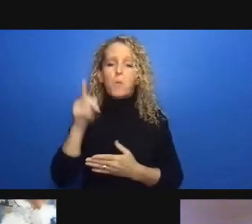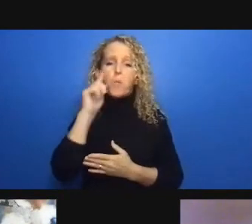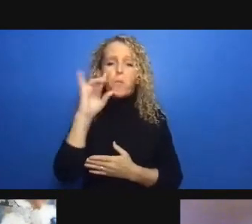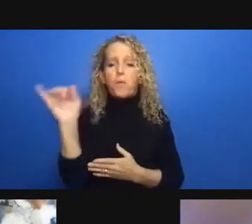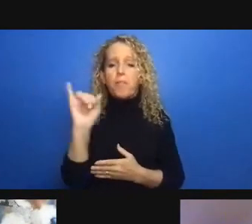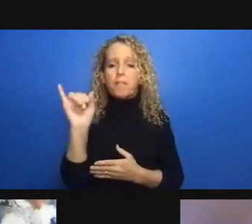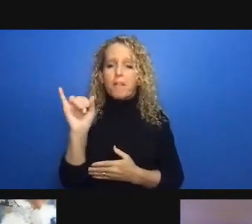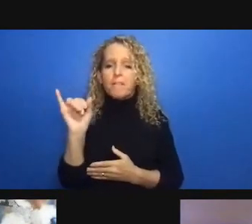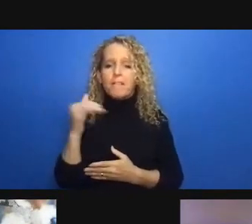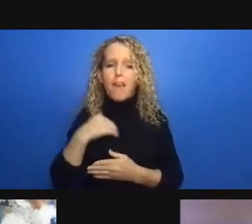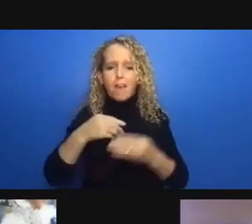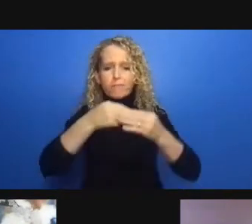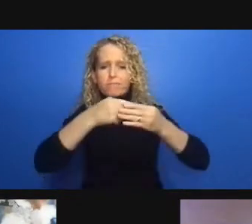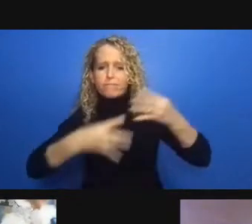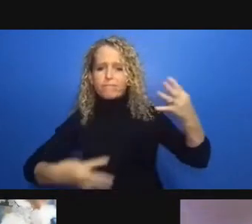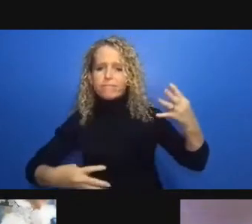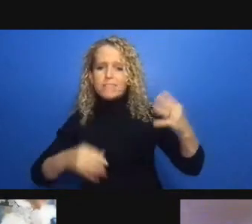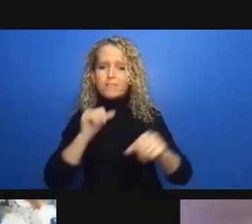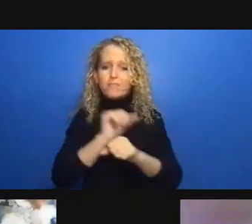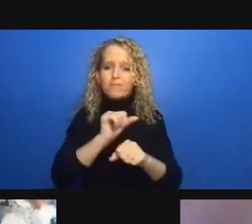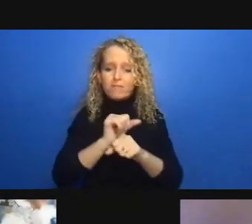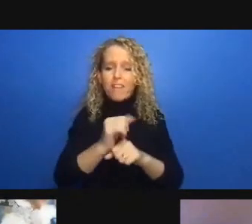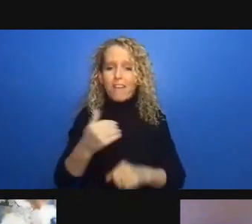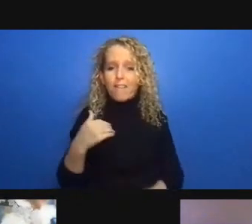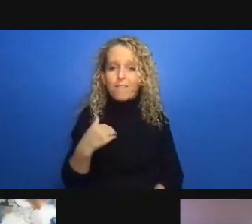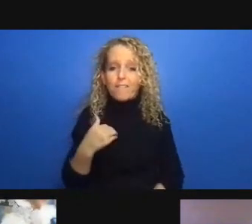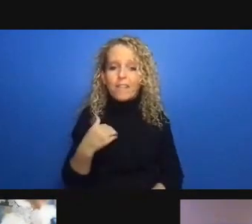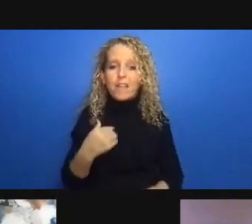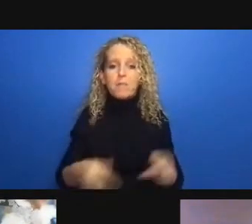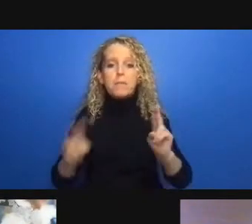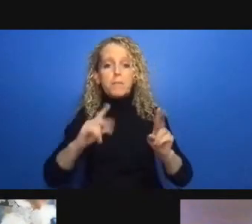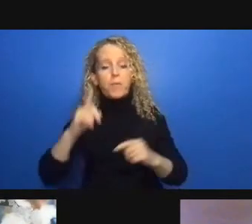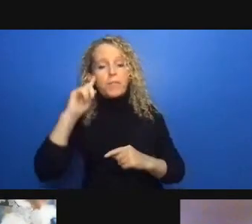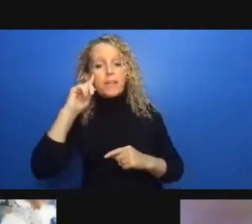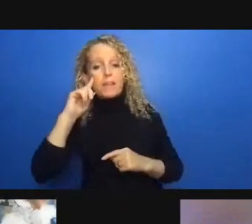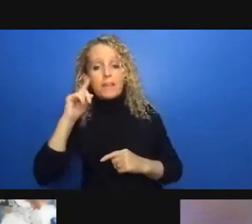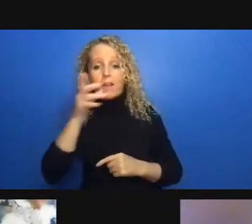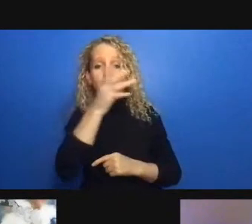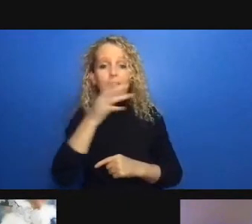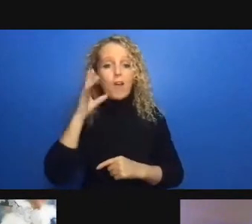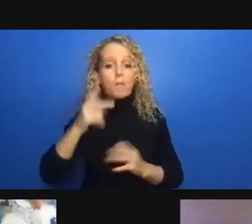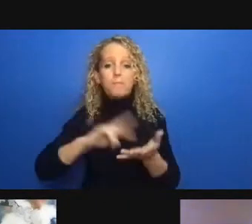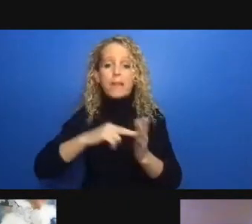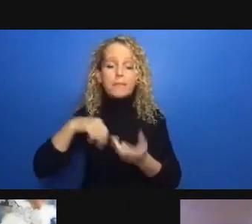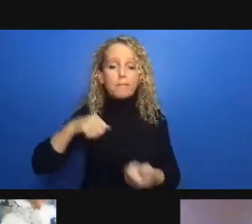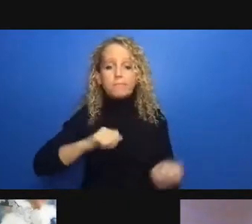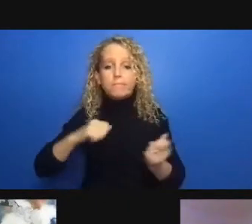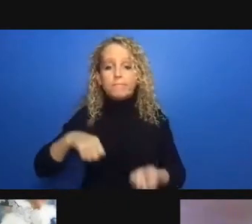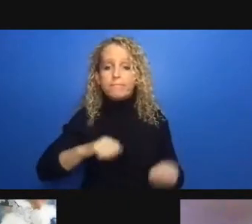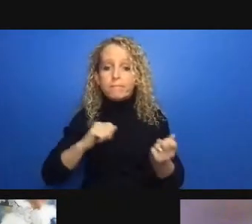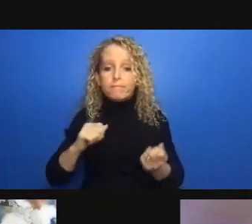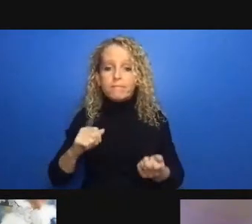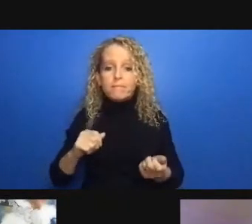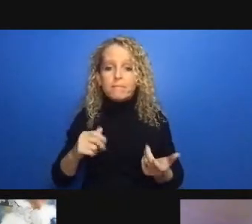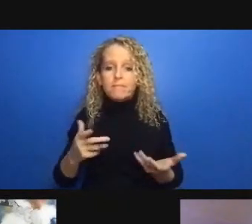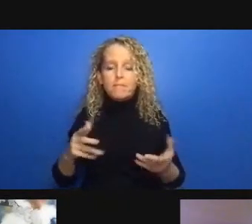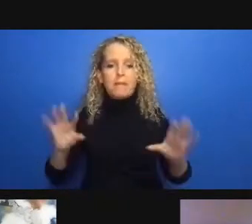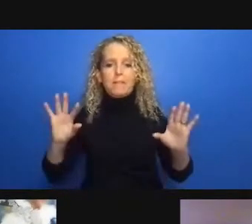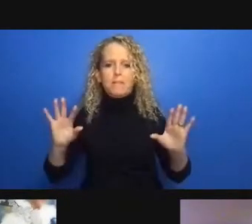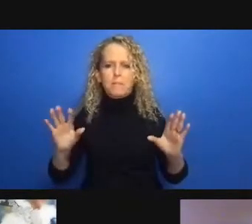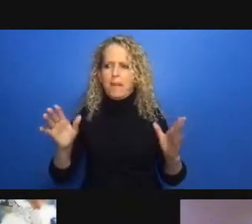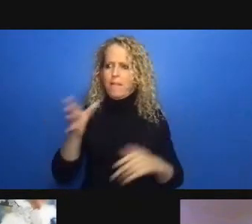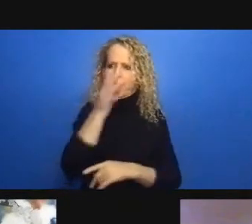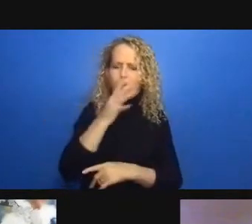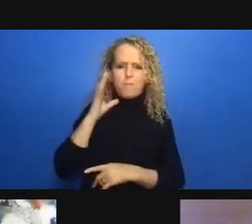this past summer, and people thinking, you know, farming is a pitchfork, but our farmers, they're like business people, they do